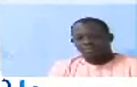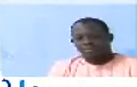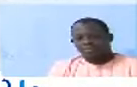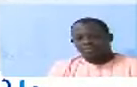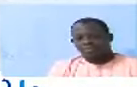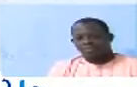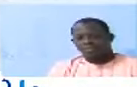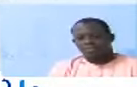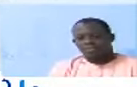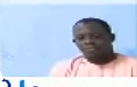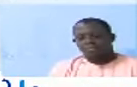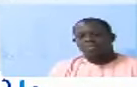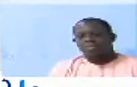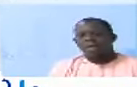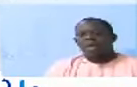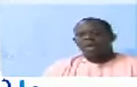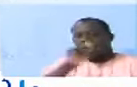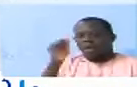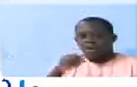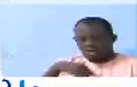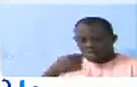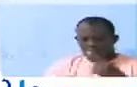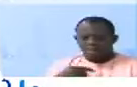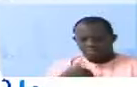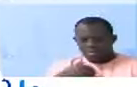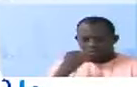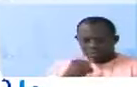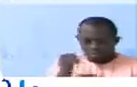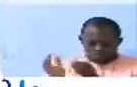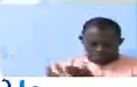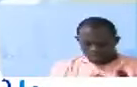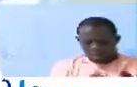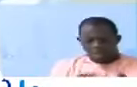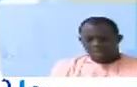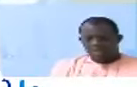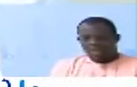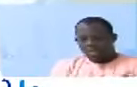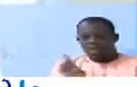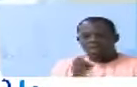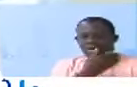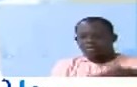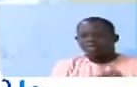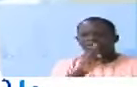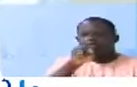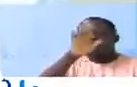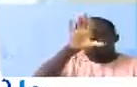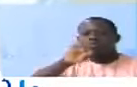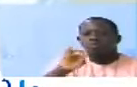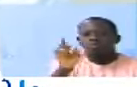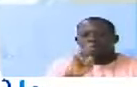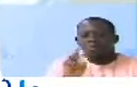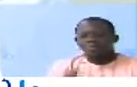Then I set up a plan and they left. And what did you do after